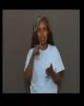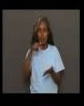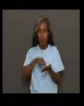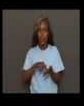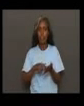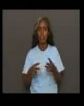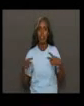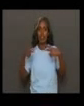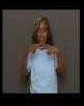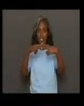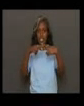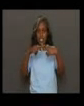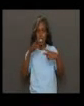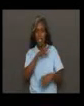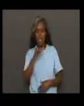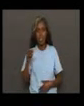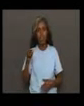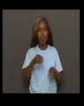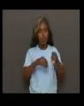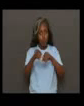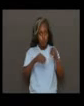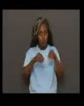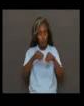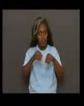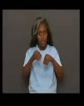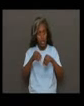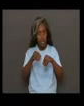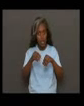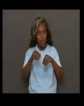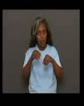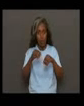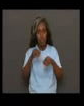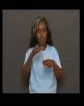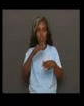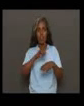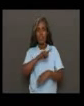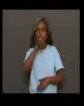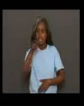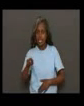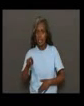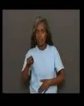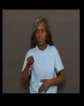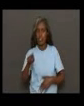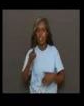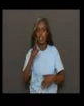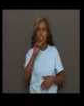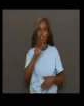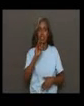vertex, and moving along a fixed curve, the directrix.